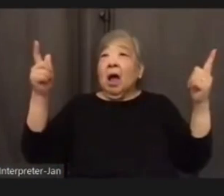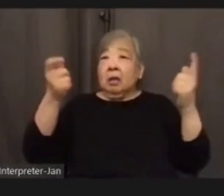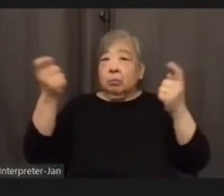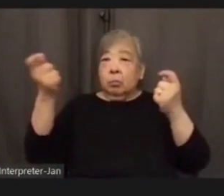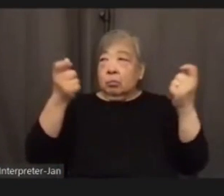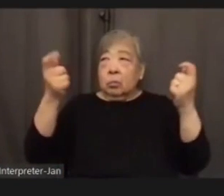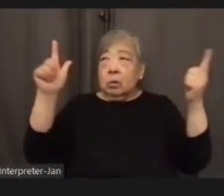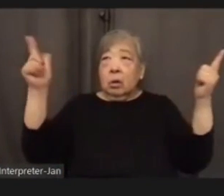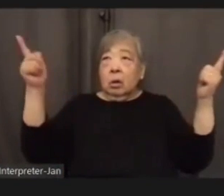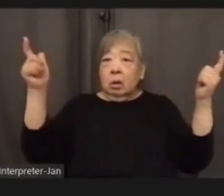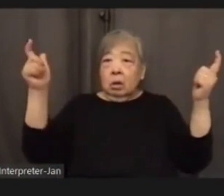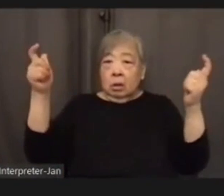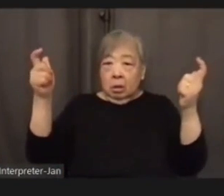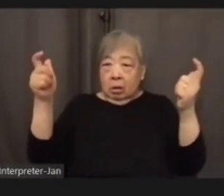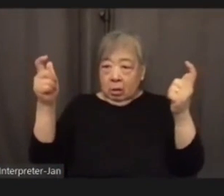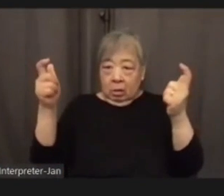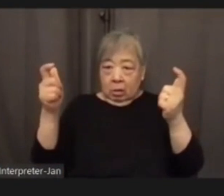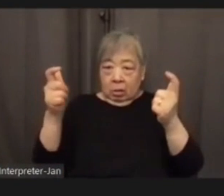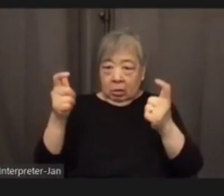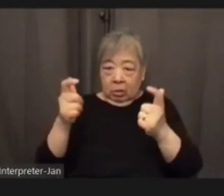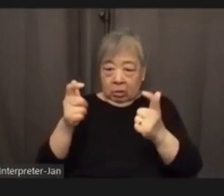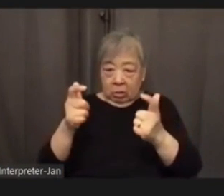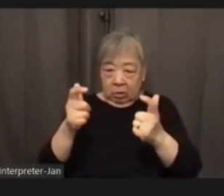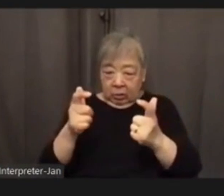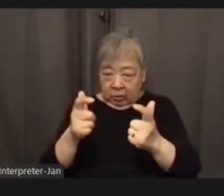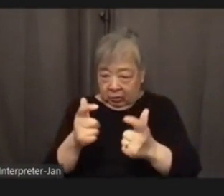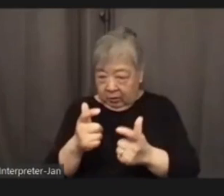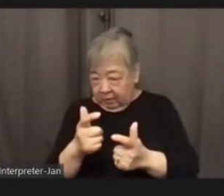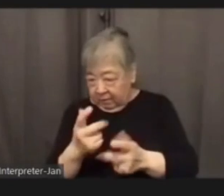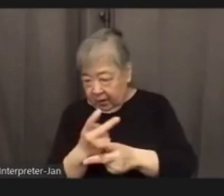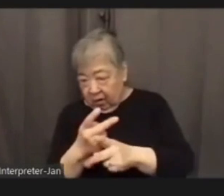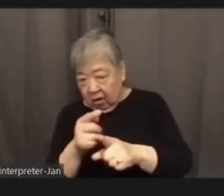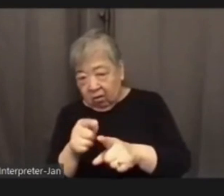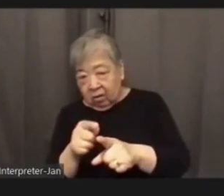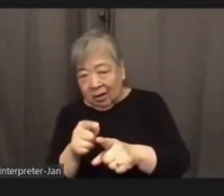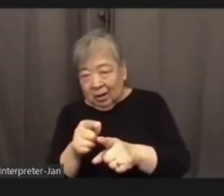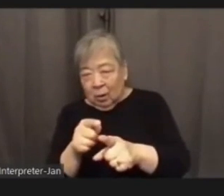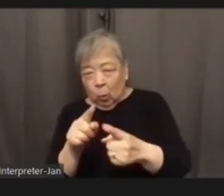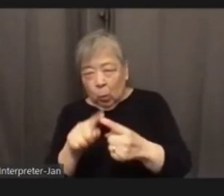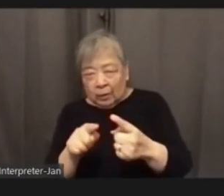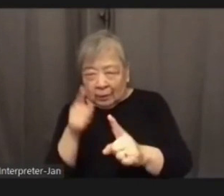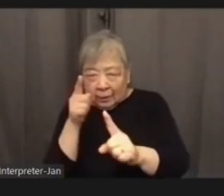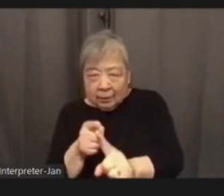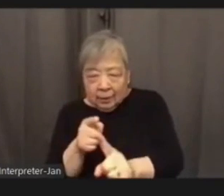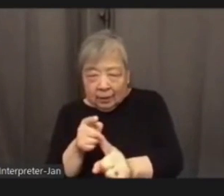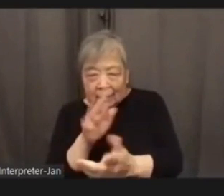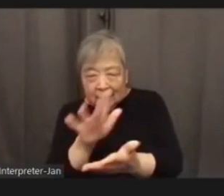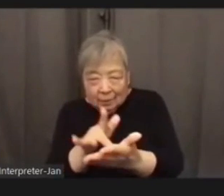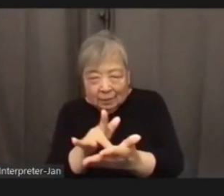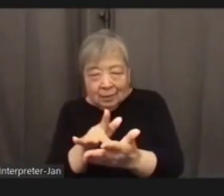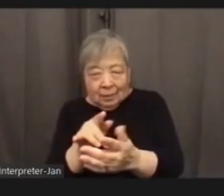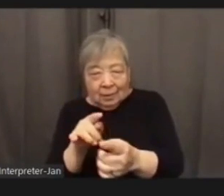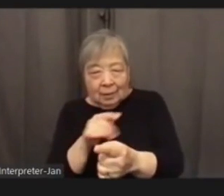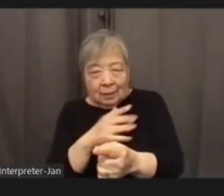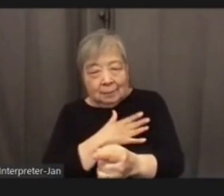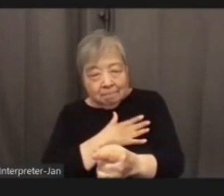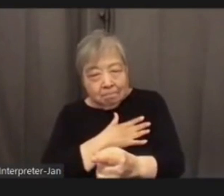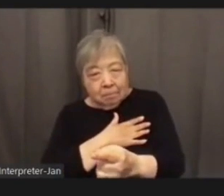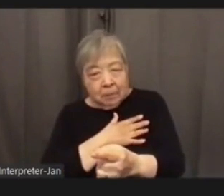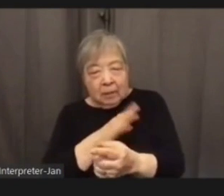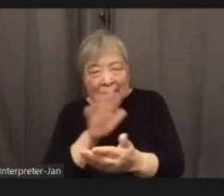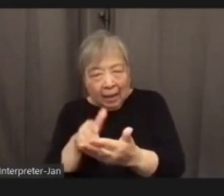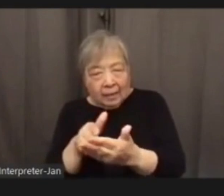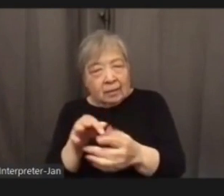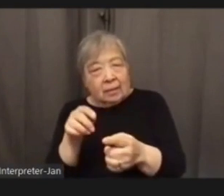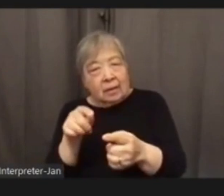distilling to find out what is the essence of this album and you know, what